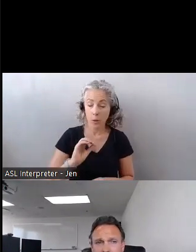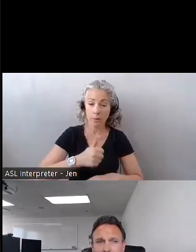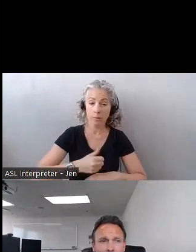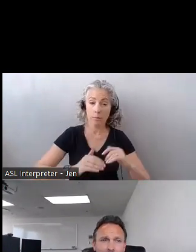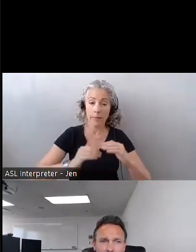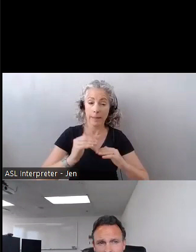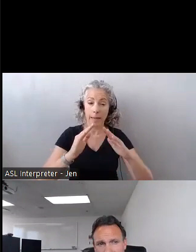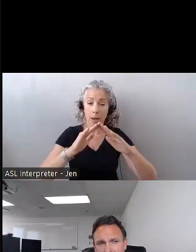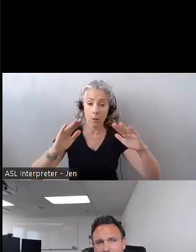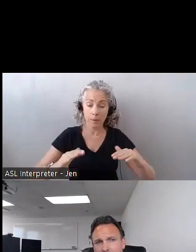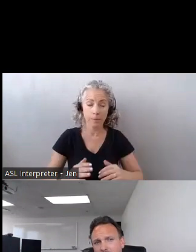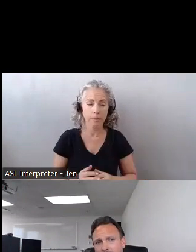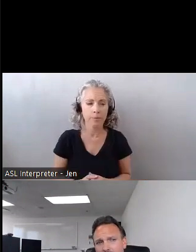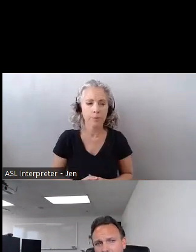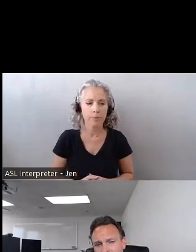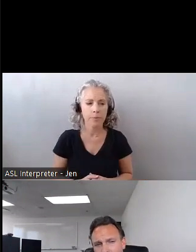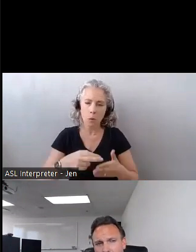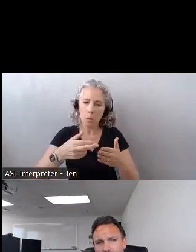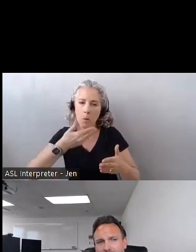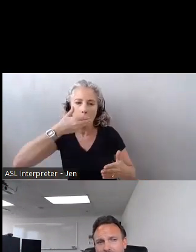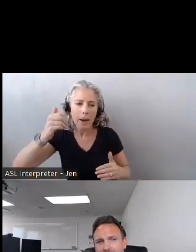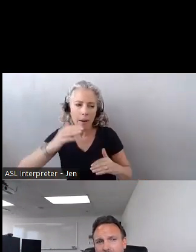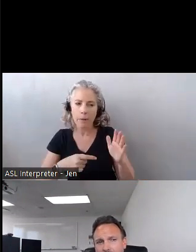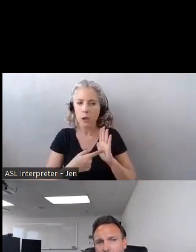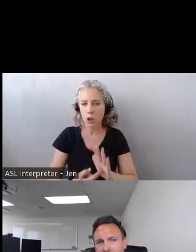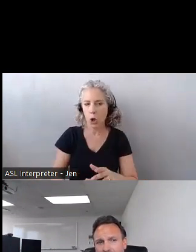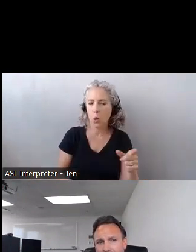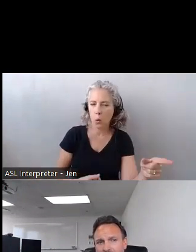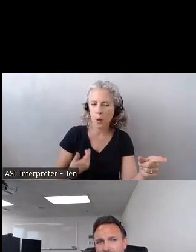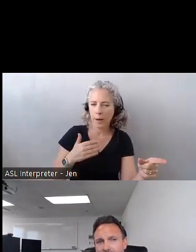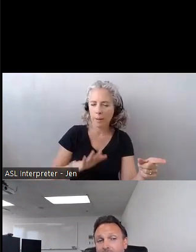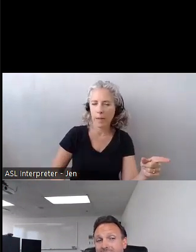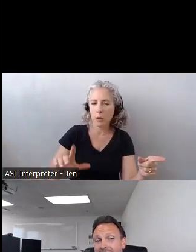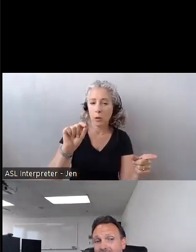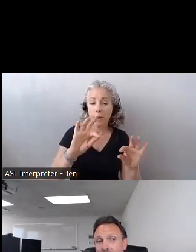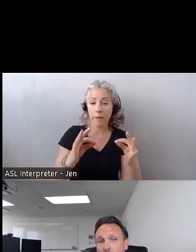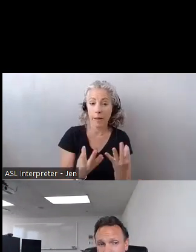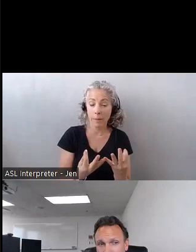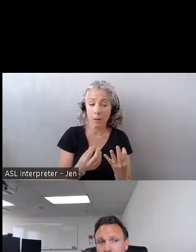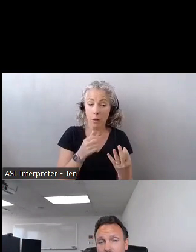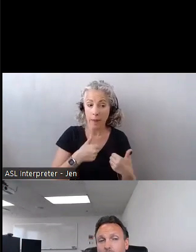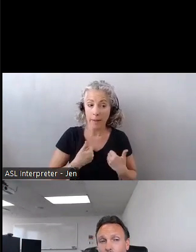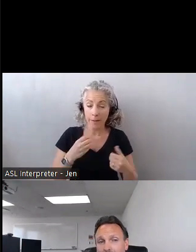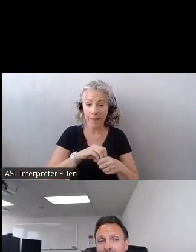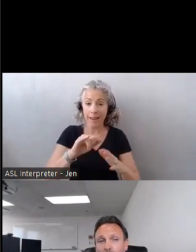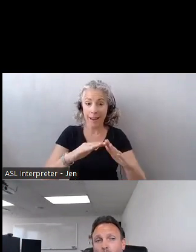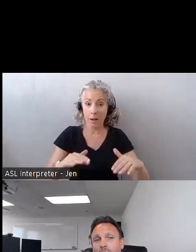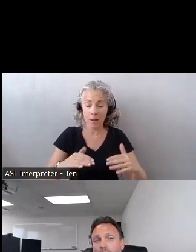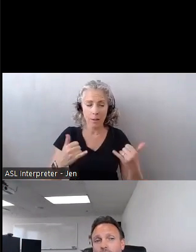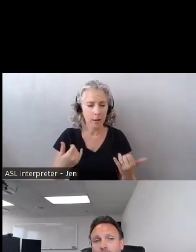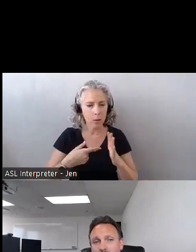house. The outcomes are better than they show there. We've actually had around 20 families in there now, and we're still showing right